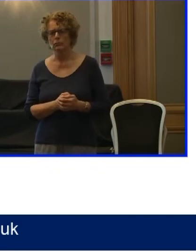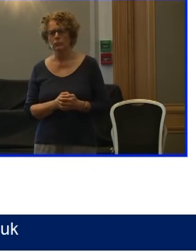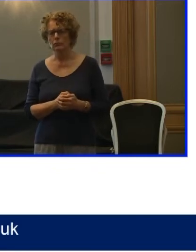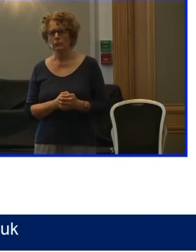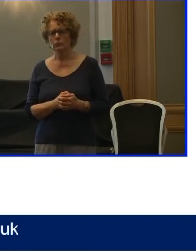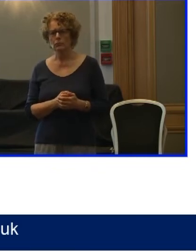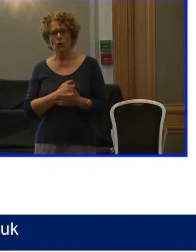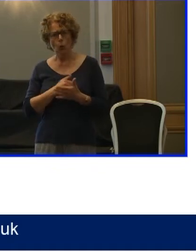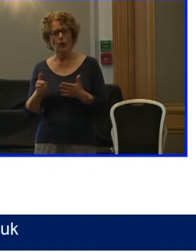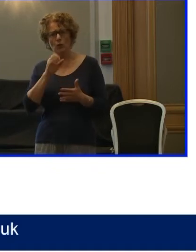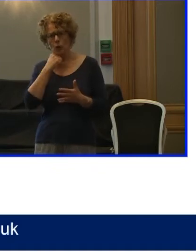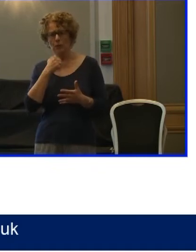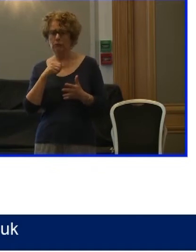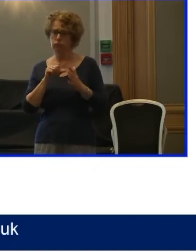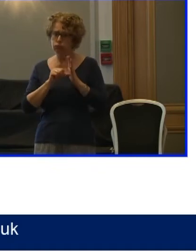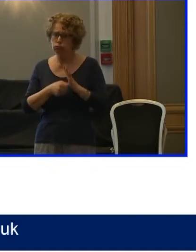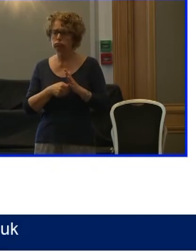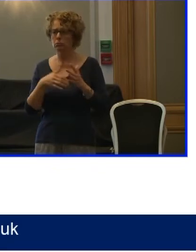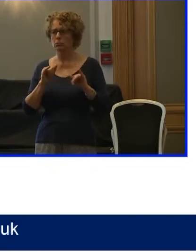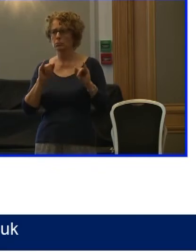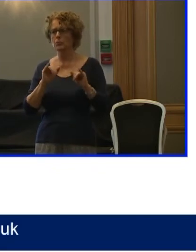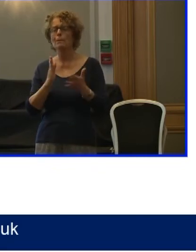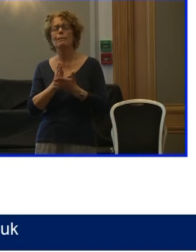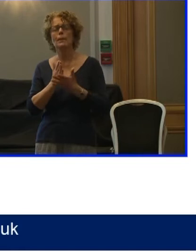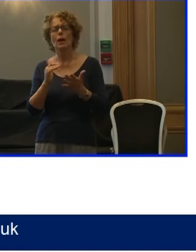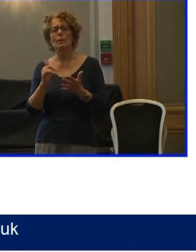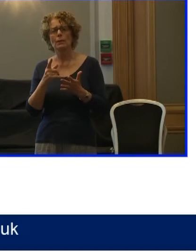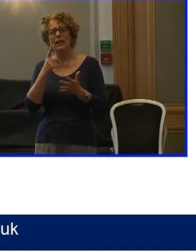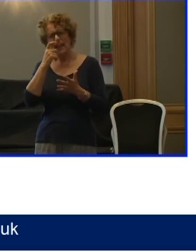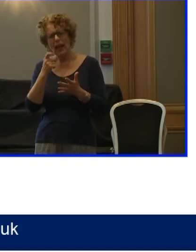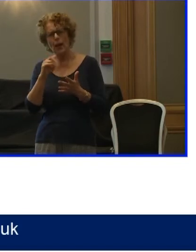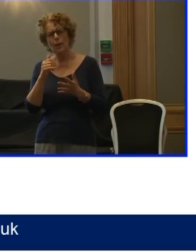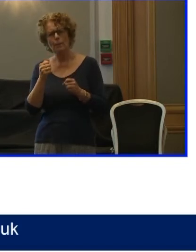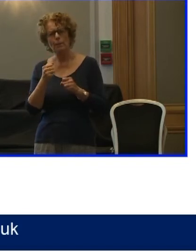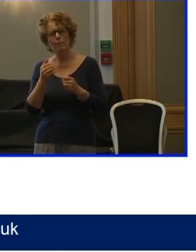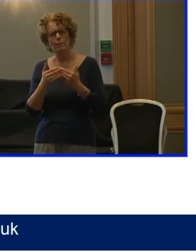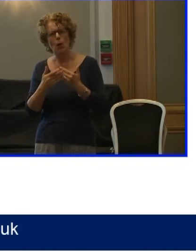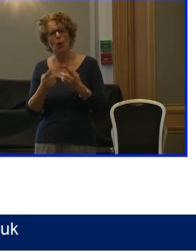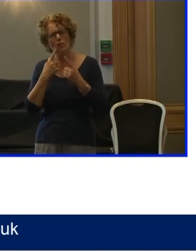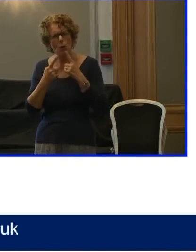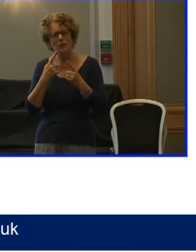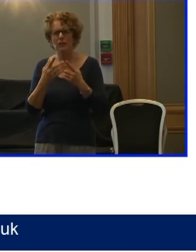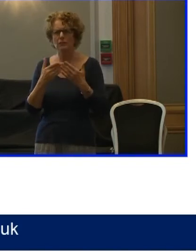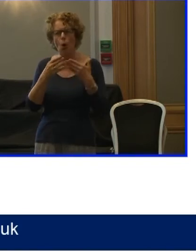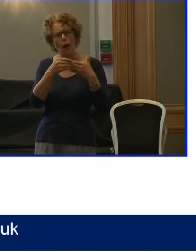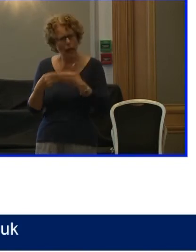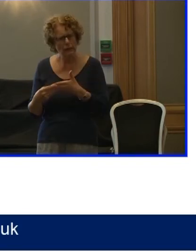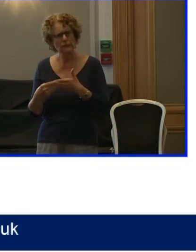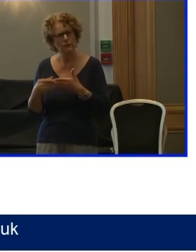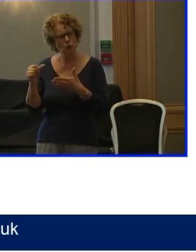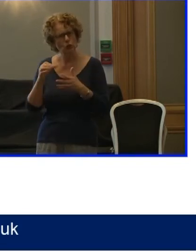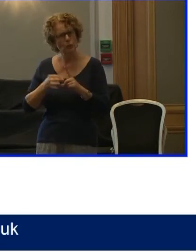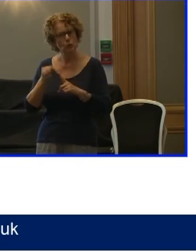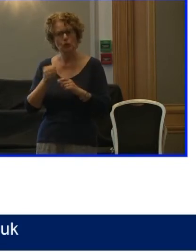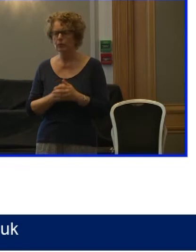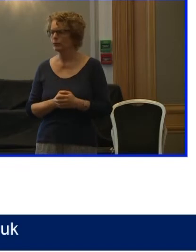be incredibly difficult, but at least we might be able to make it more informative, more guiding. What makes